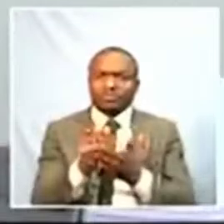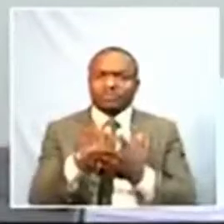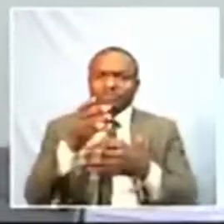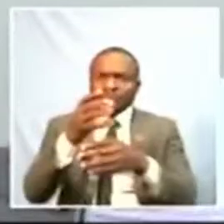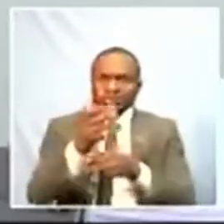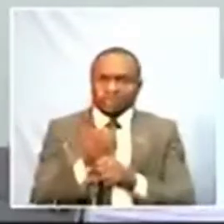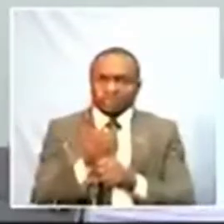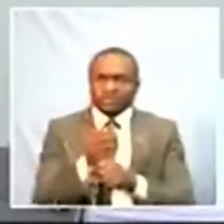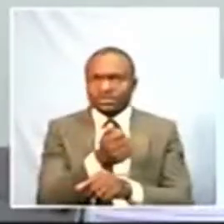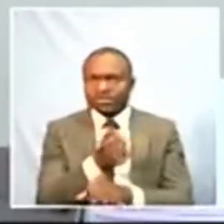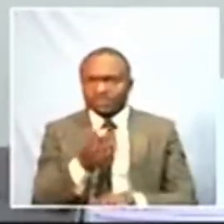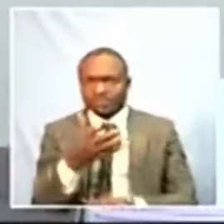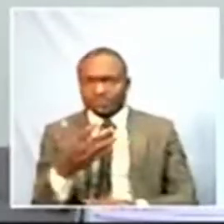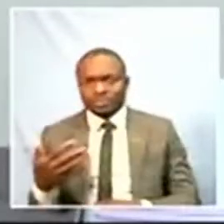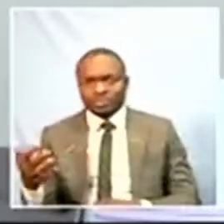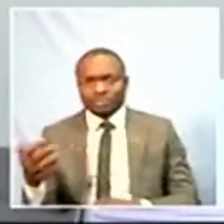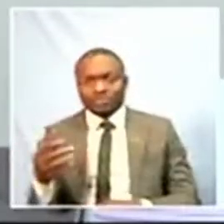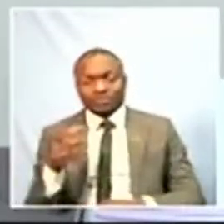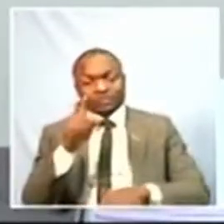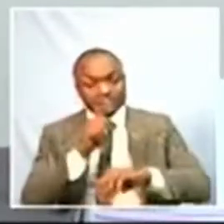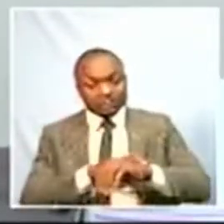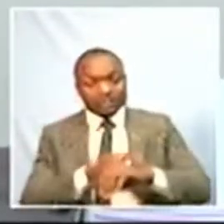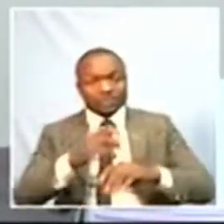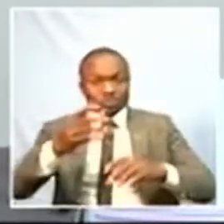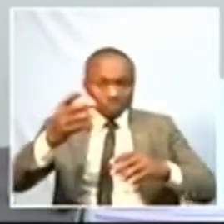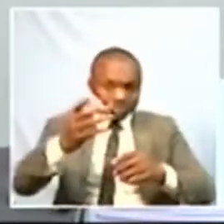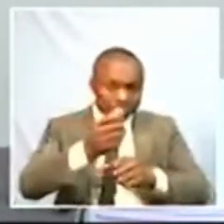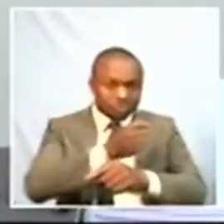anything in that line when you are taking over?